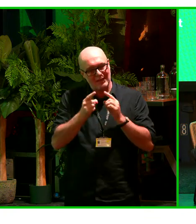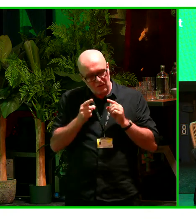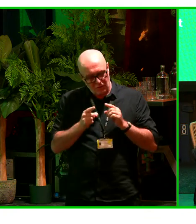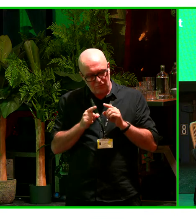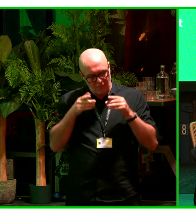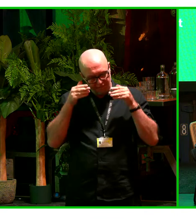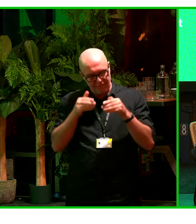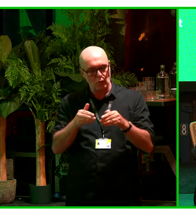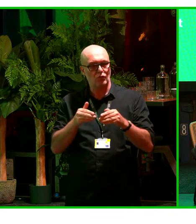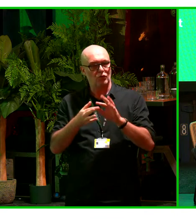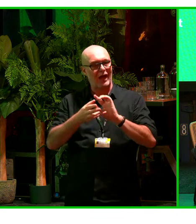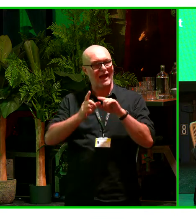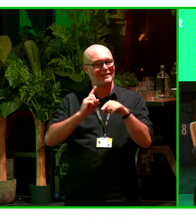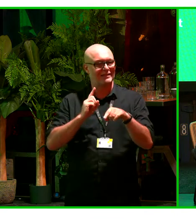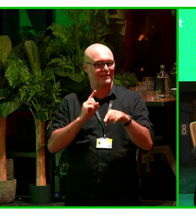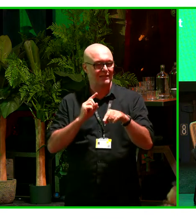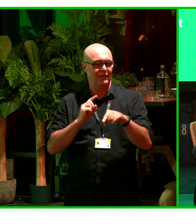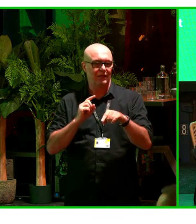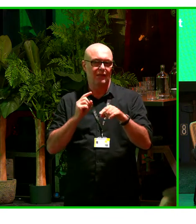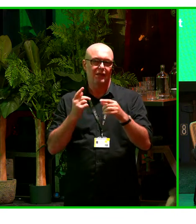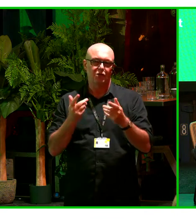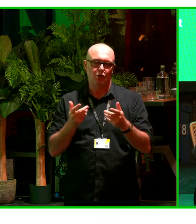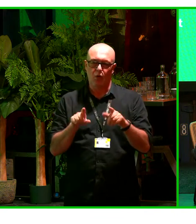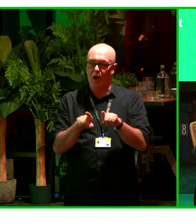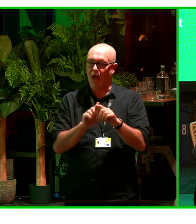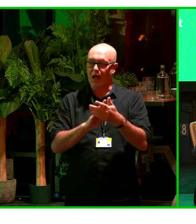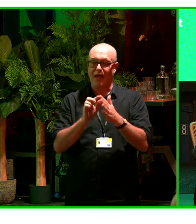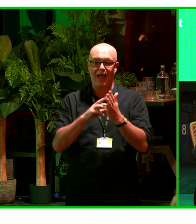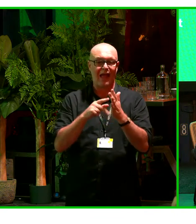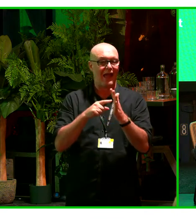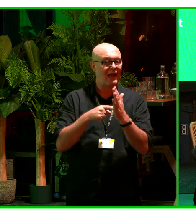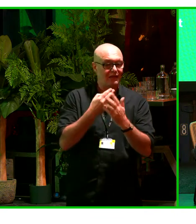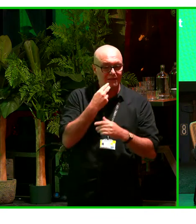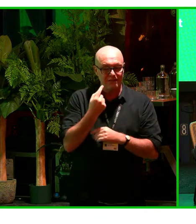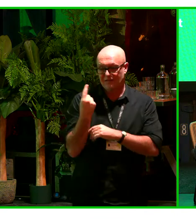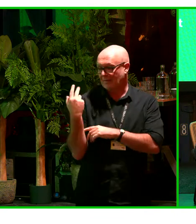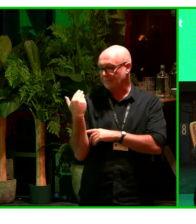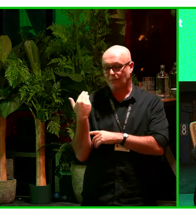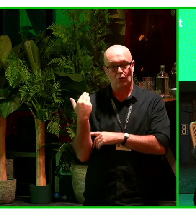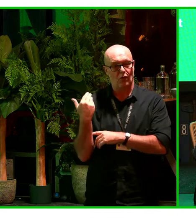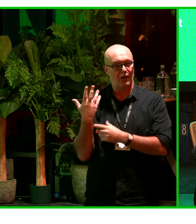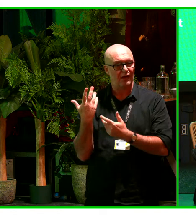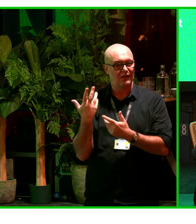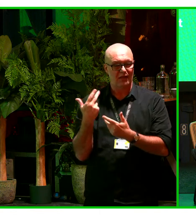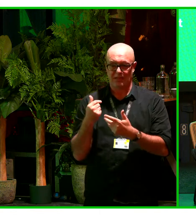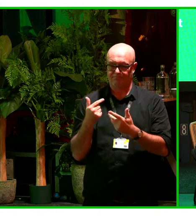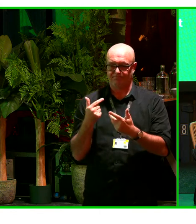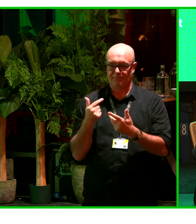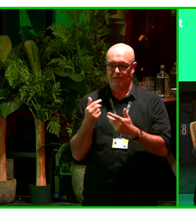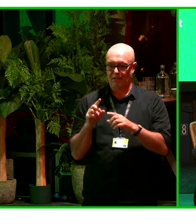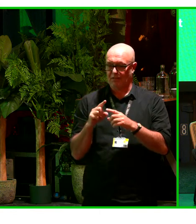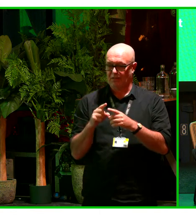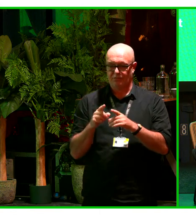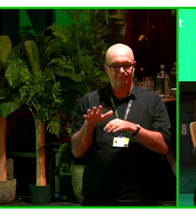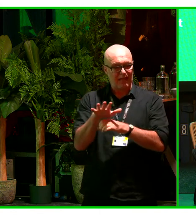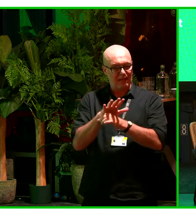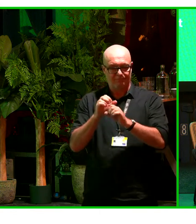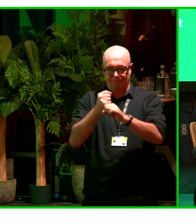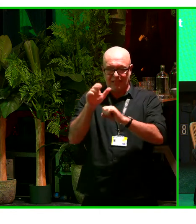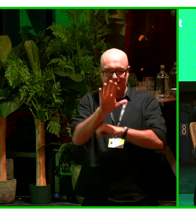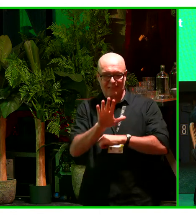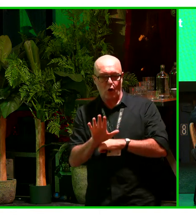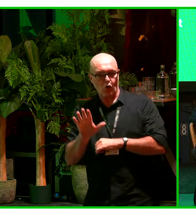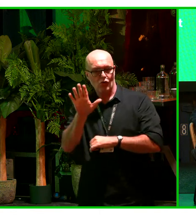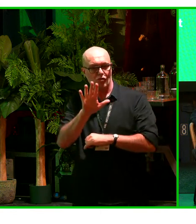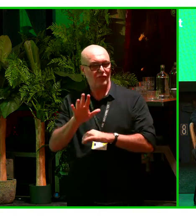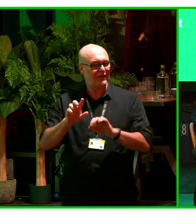of the fact that each place, as for example Helen was saying earlier, is unique and has its own situation. The geographies are different. Some places are rural,